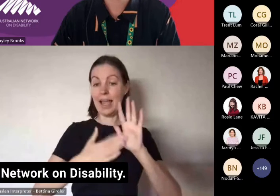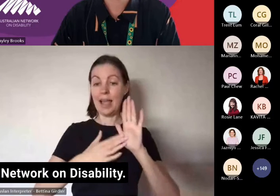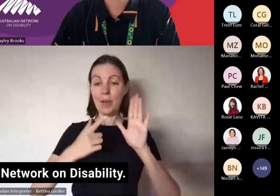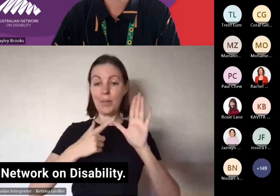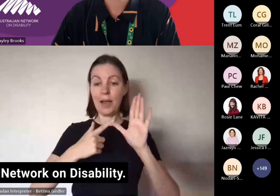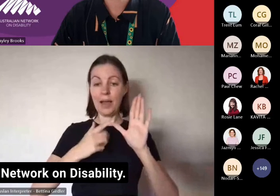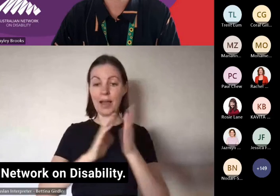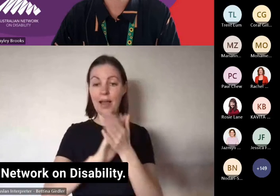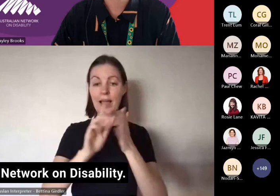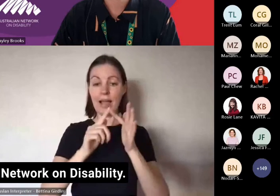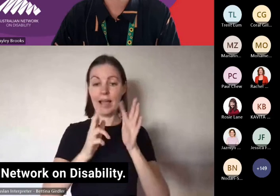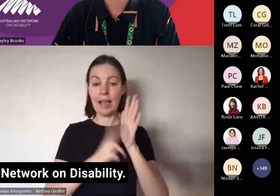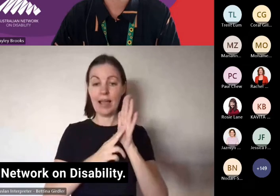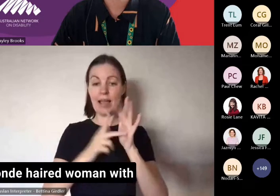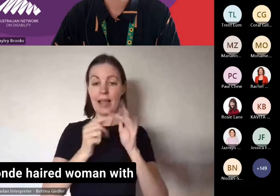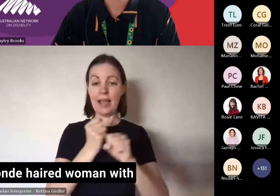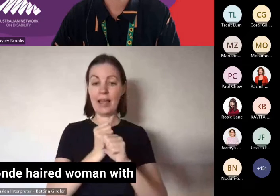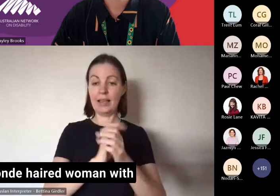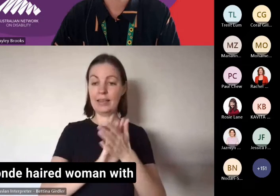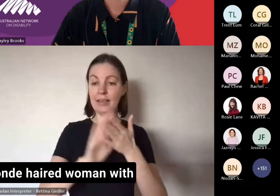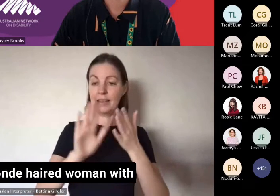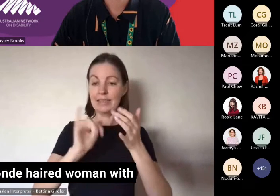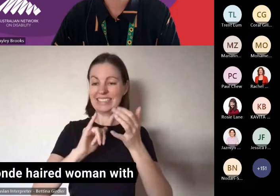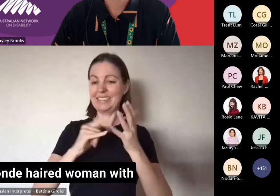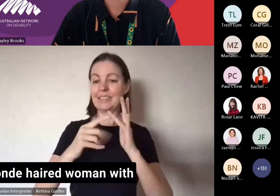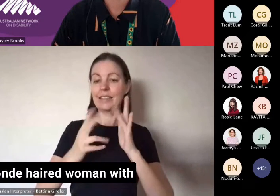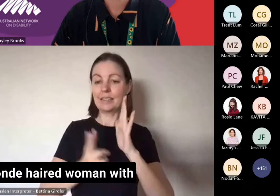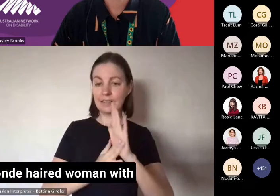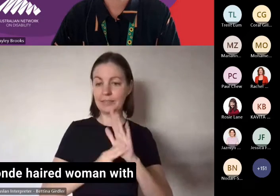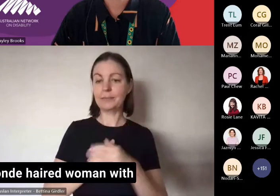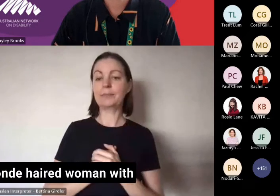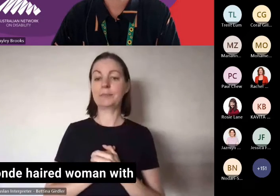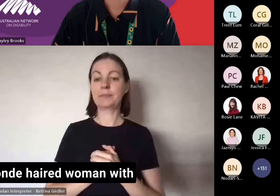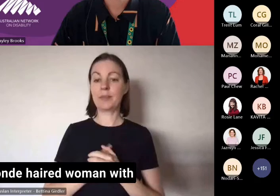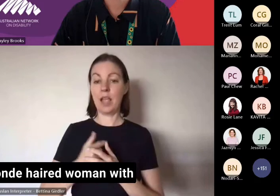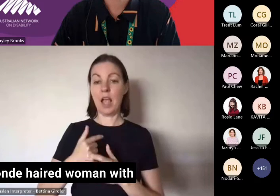Australian Network on Disability. I am a